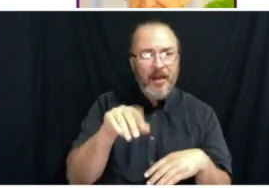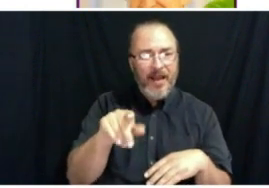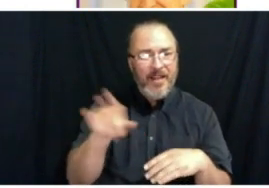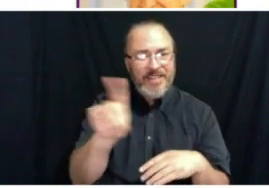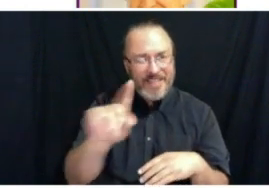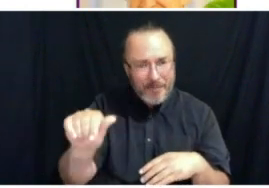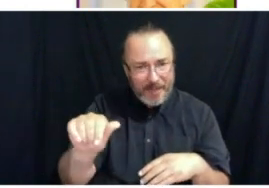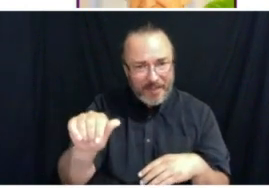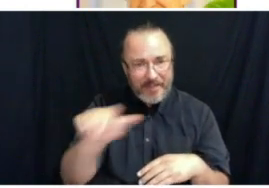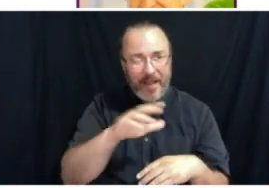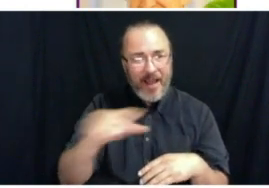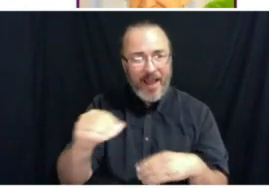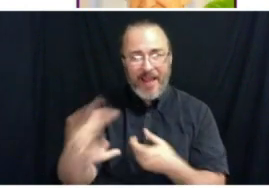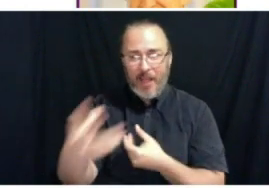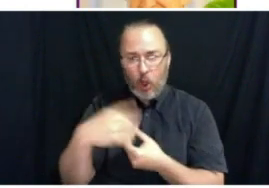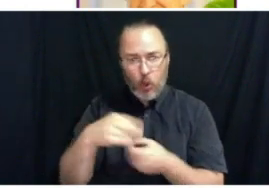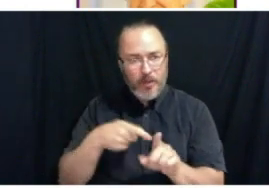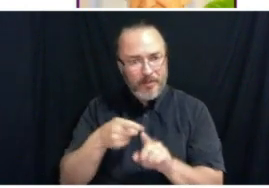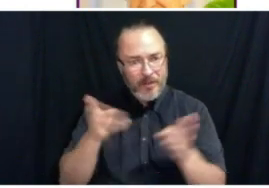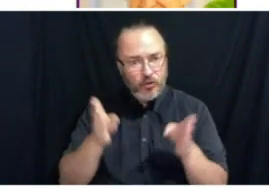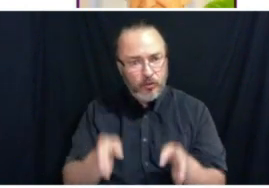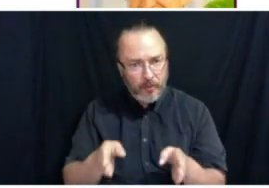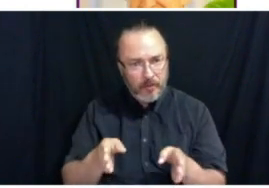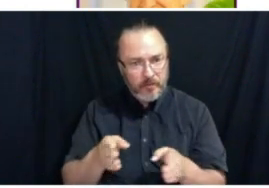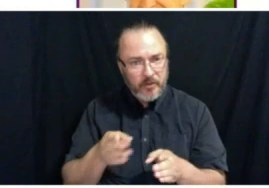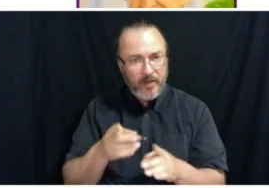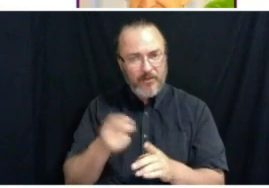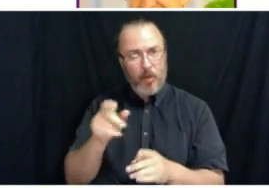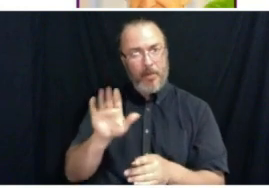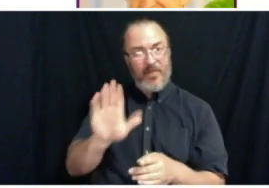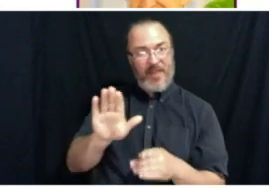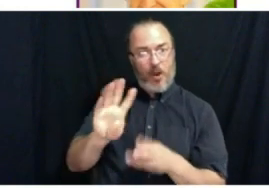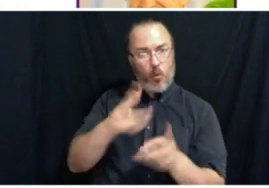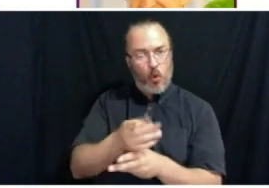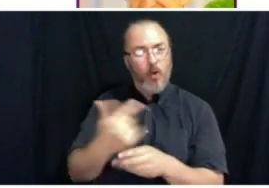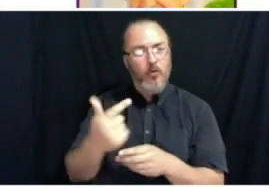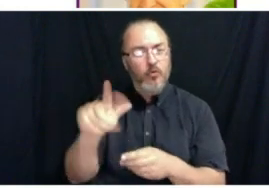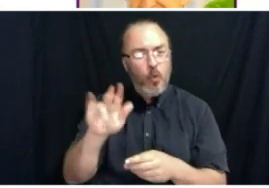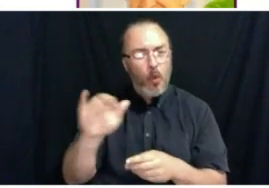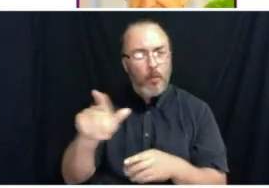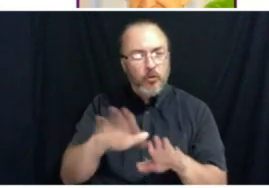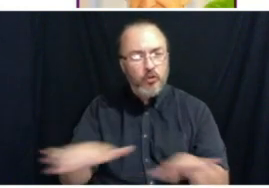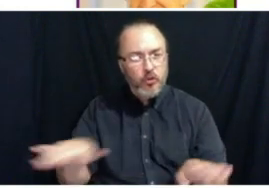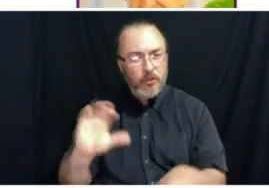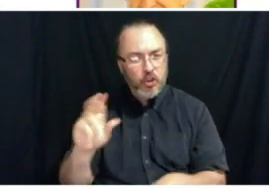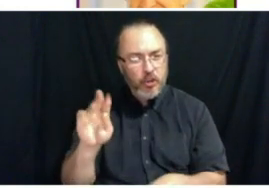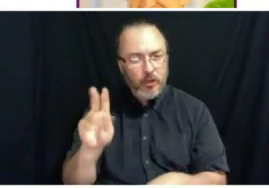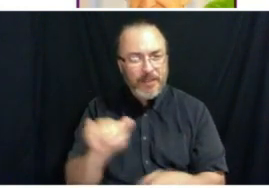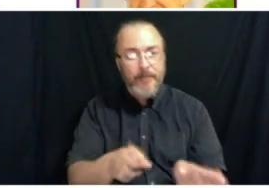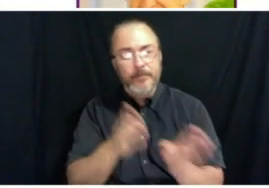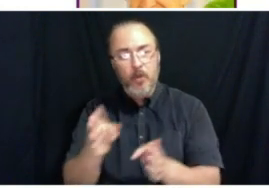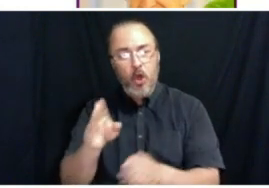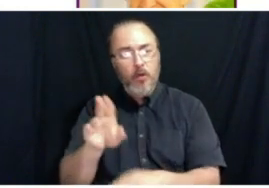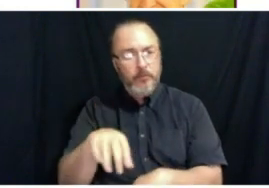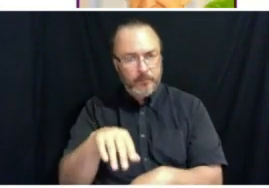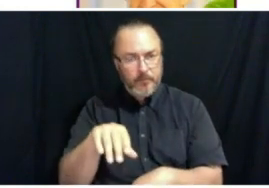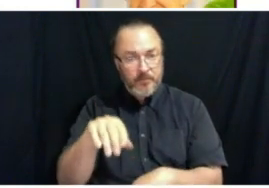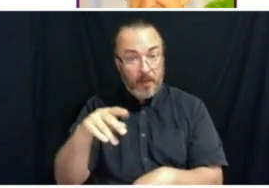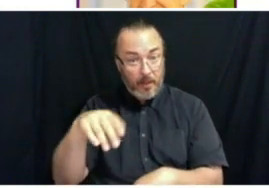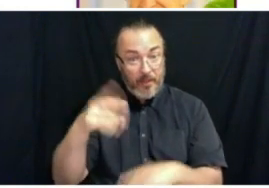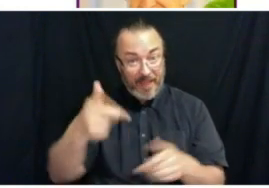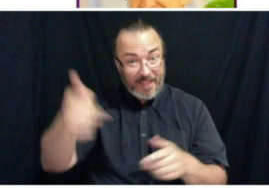and Inclusion Specialist at Their World, a global children's charity, and Ewan Platt, the Executive Director of